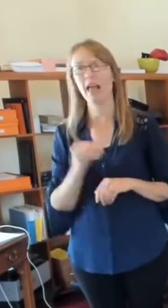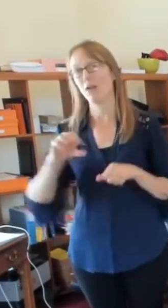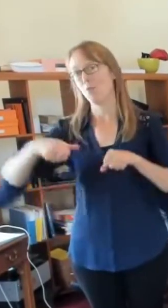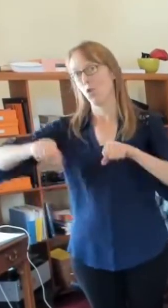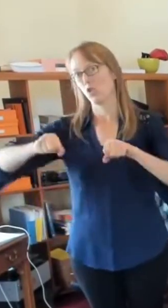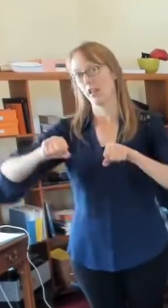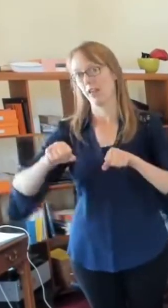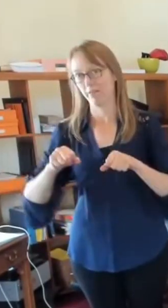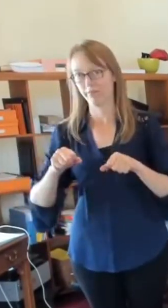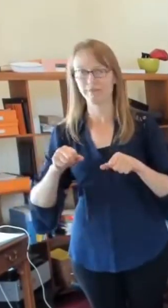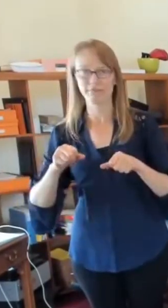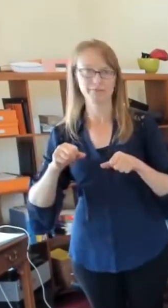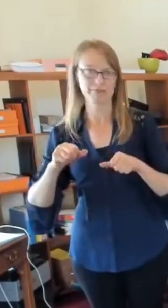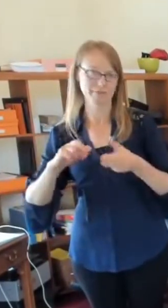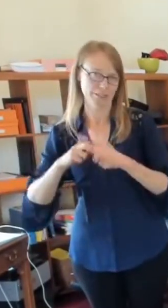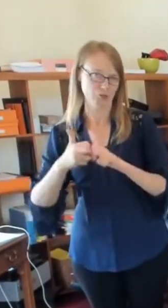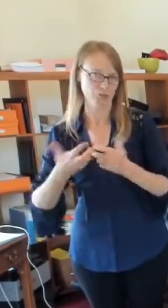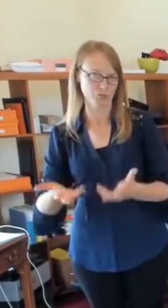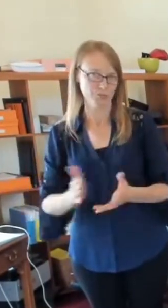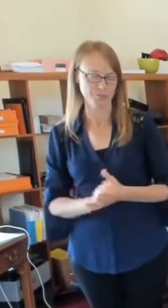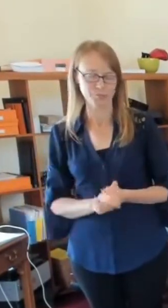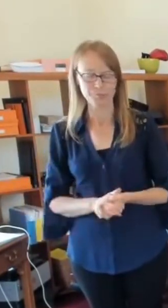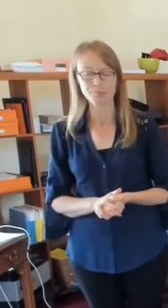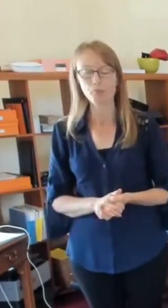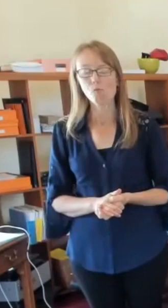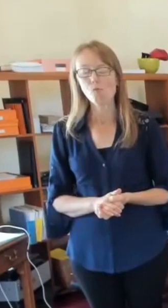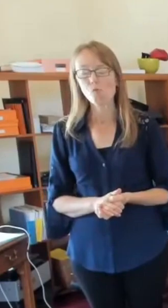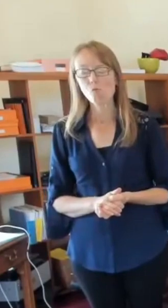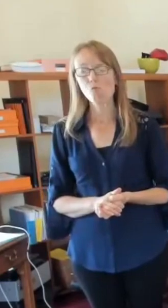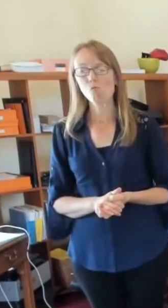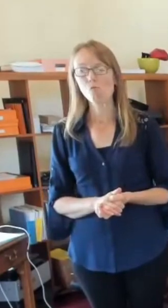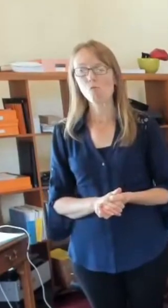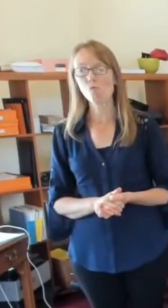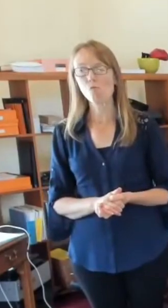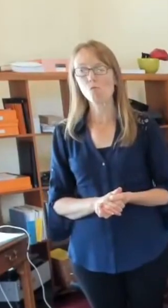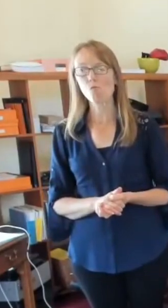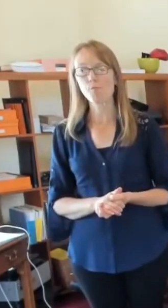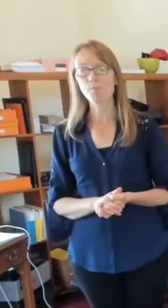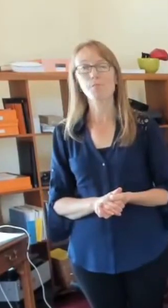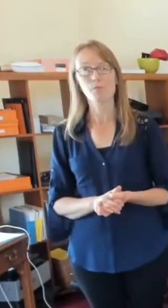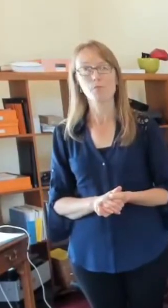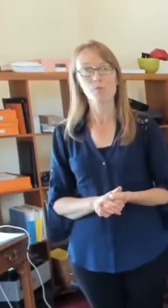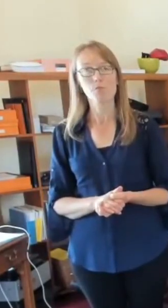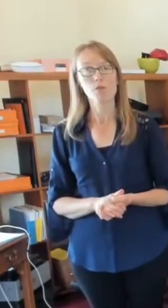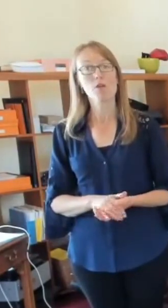motorcycle. So that is on the enforcement side.